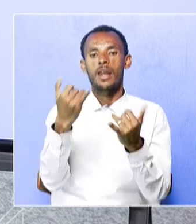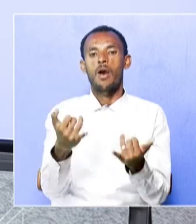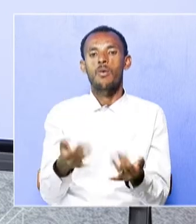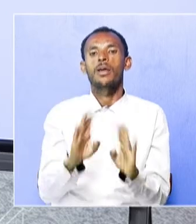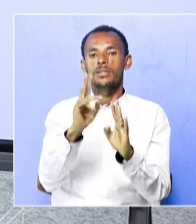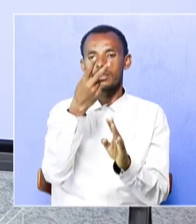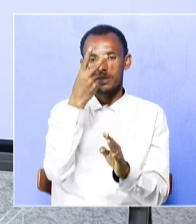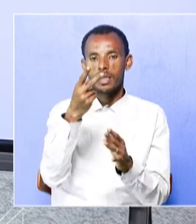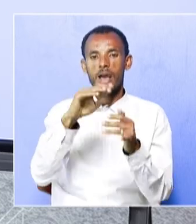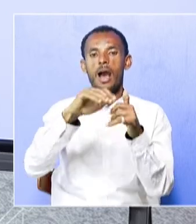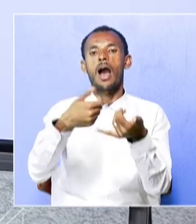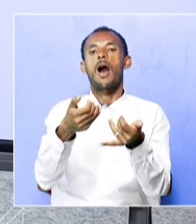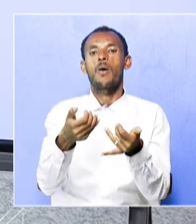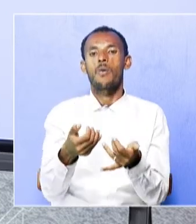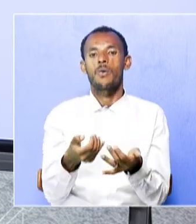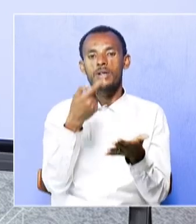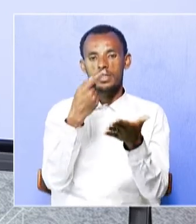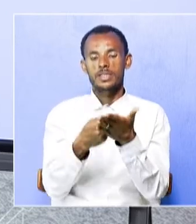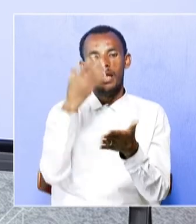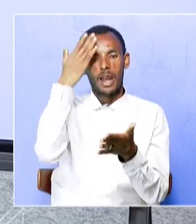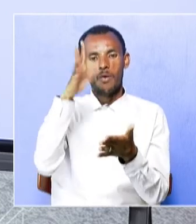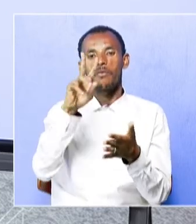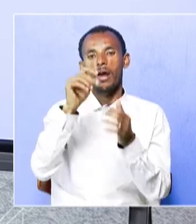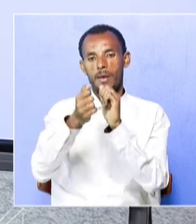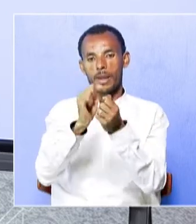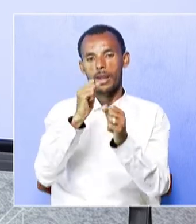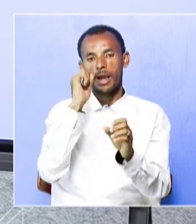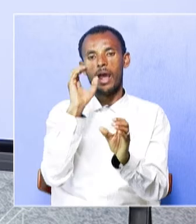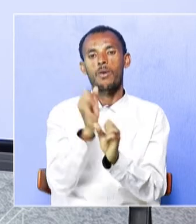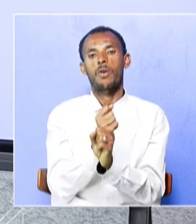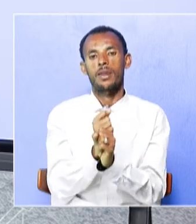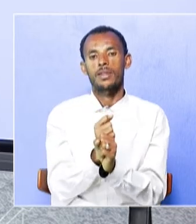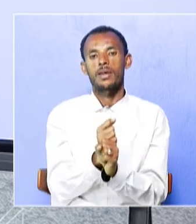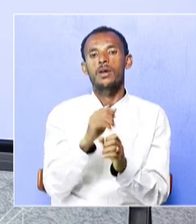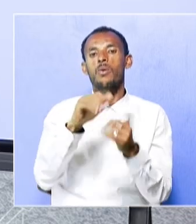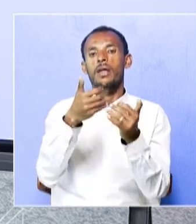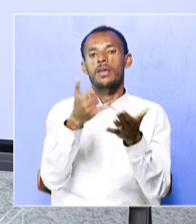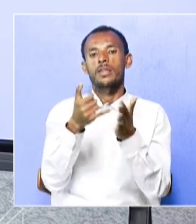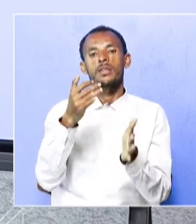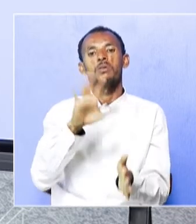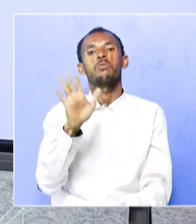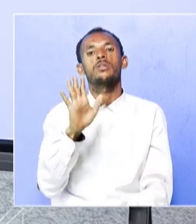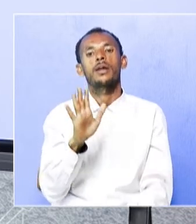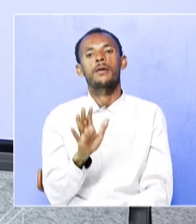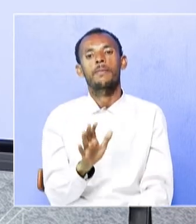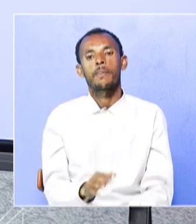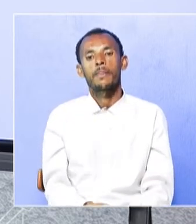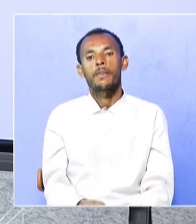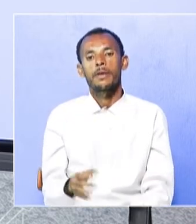see how these unknown variables can be calculated and what it looks like, right?